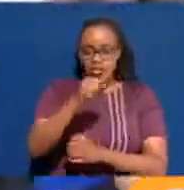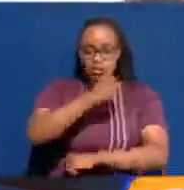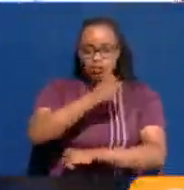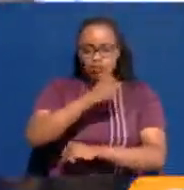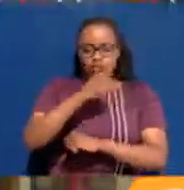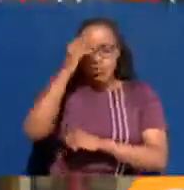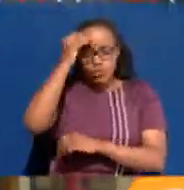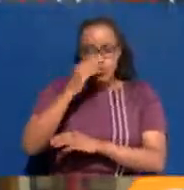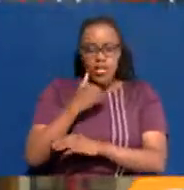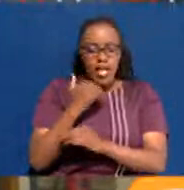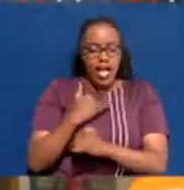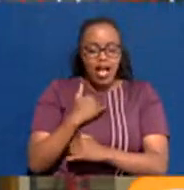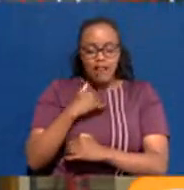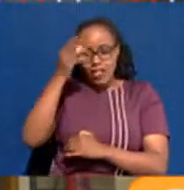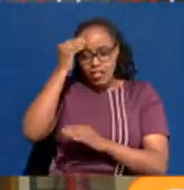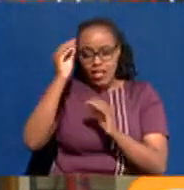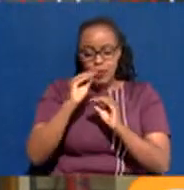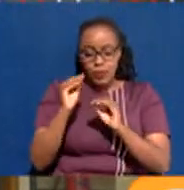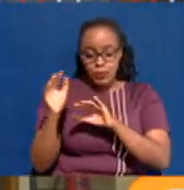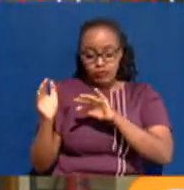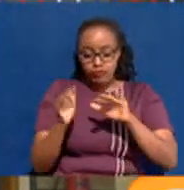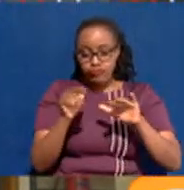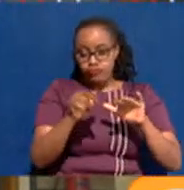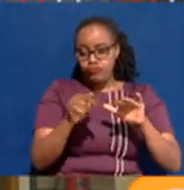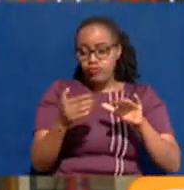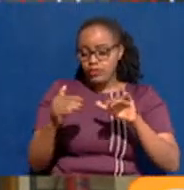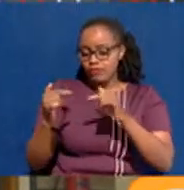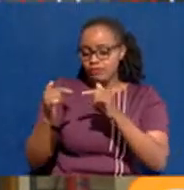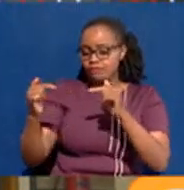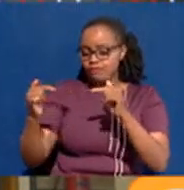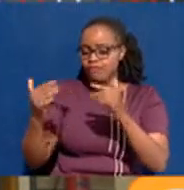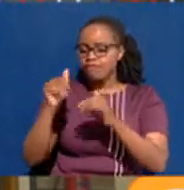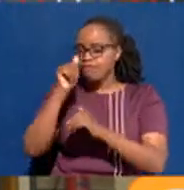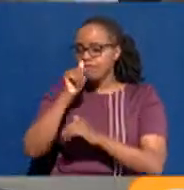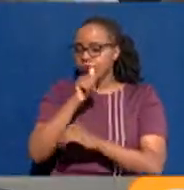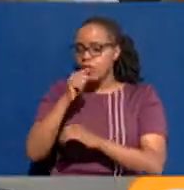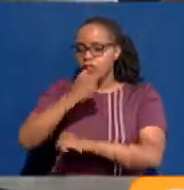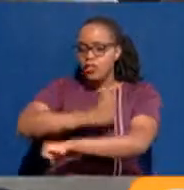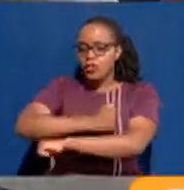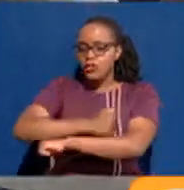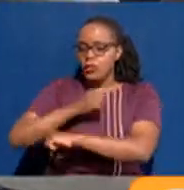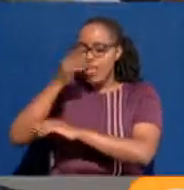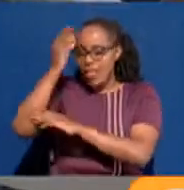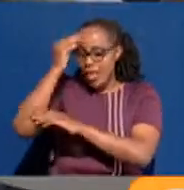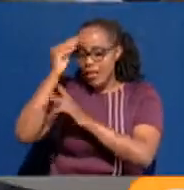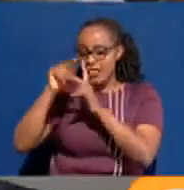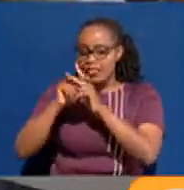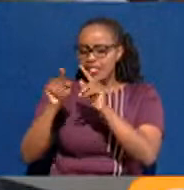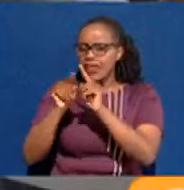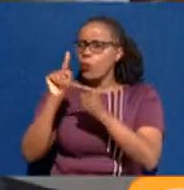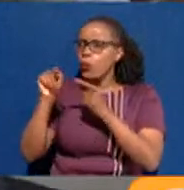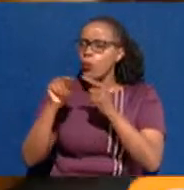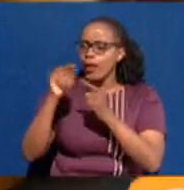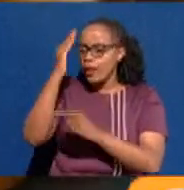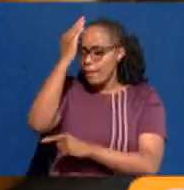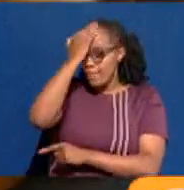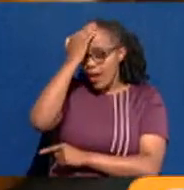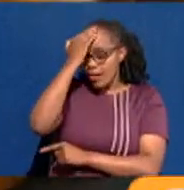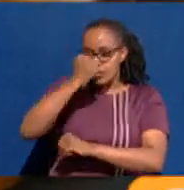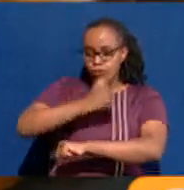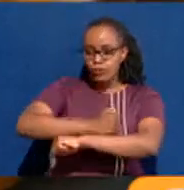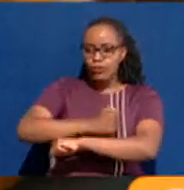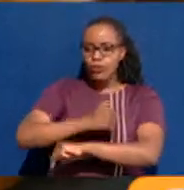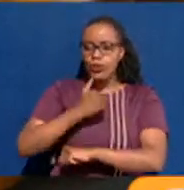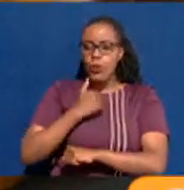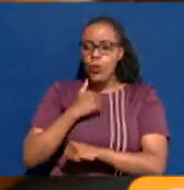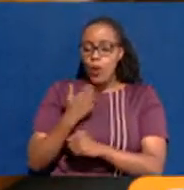terms of their learning. In stark contrast, in private schools, learning started as early as Monday. Schools